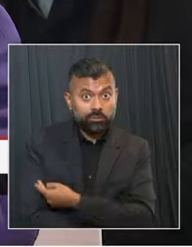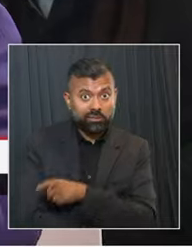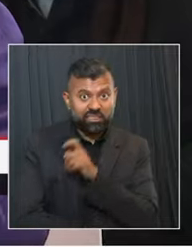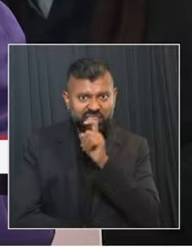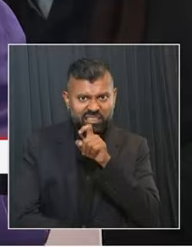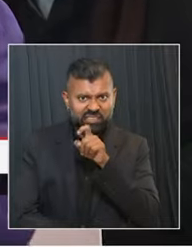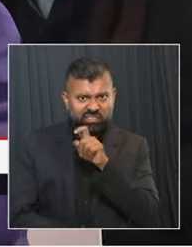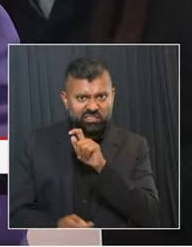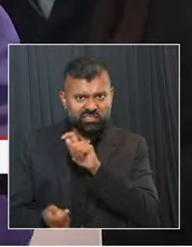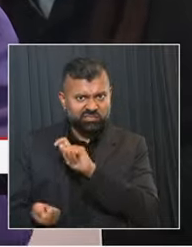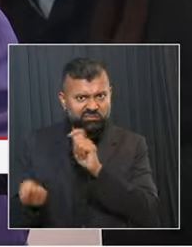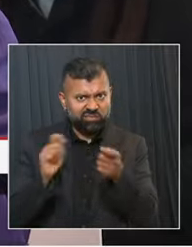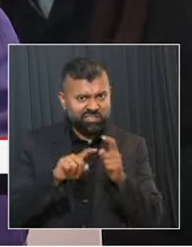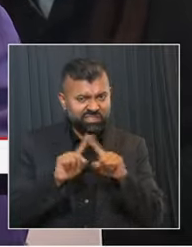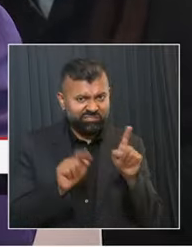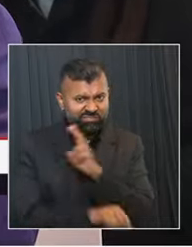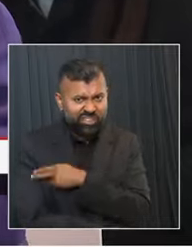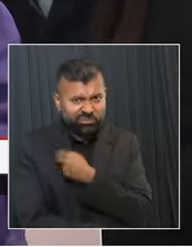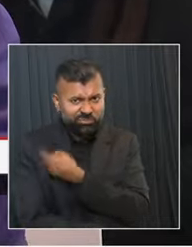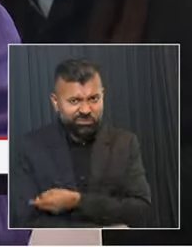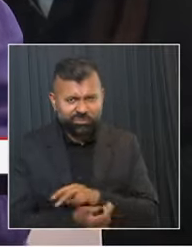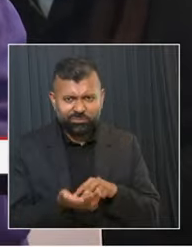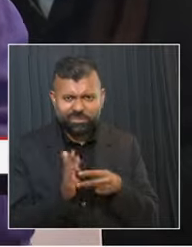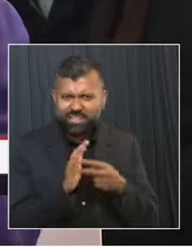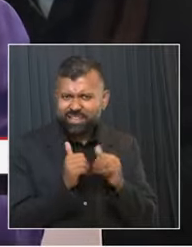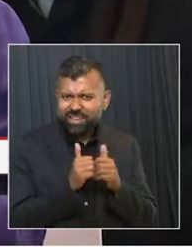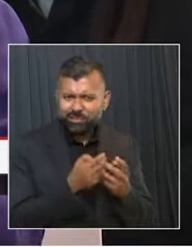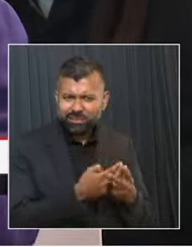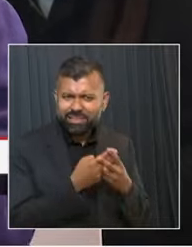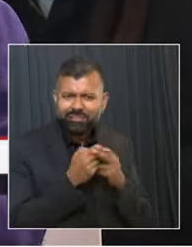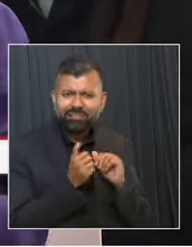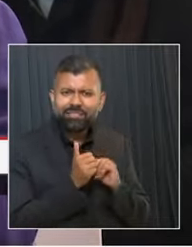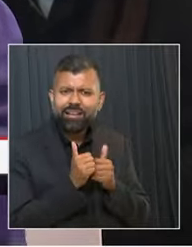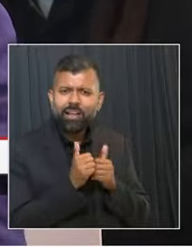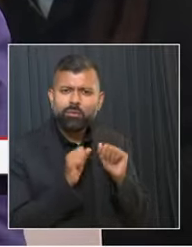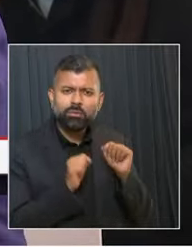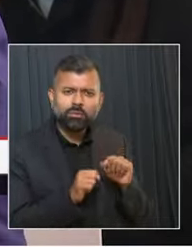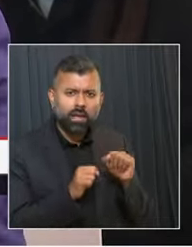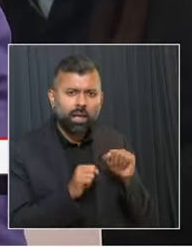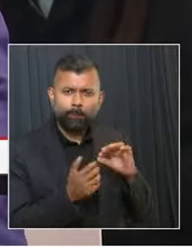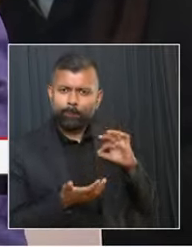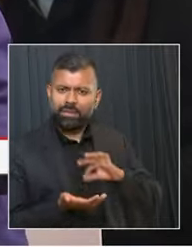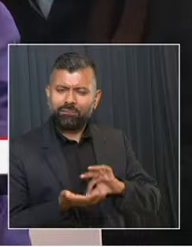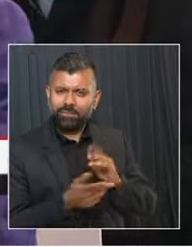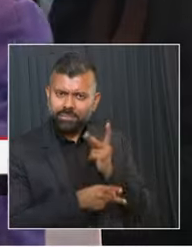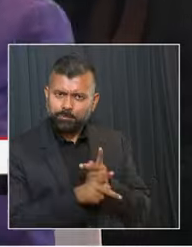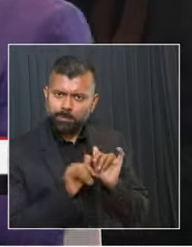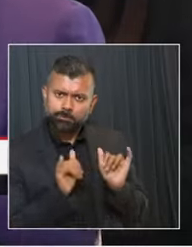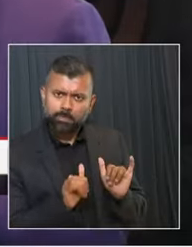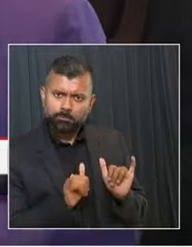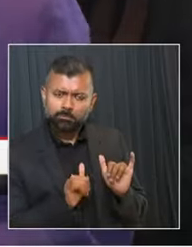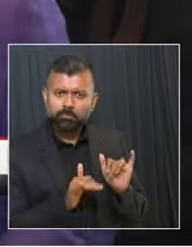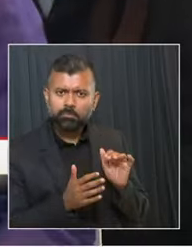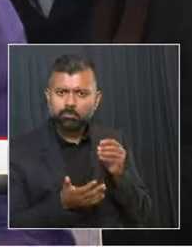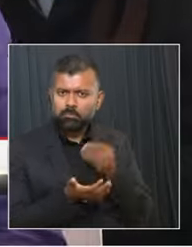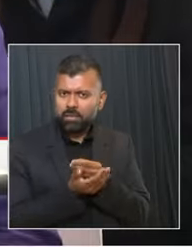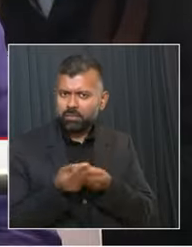reduction in benefits? How do we get savings from that move from one pot to another?